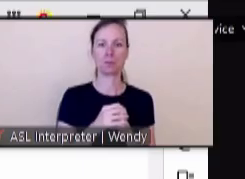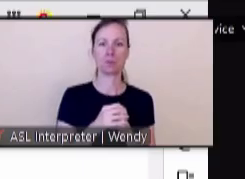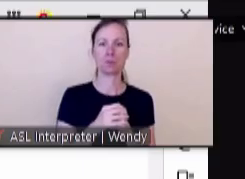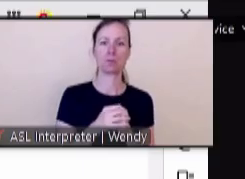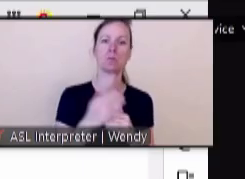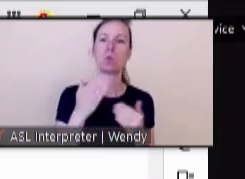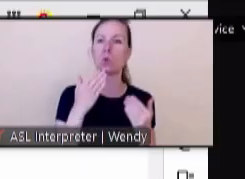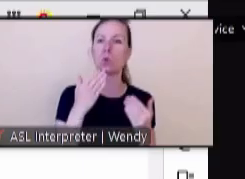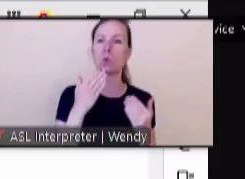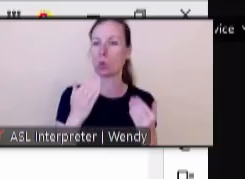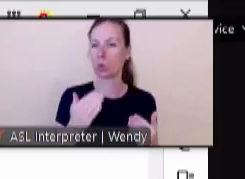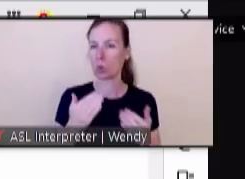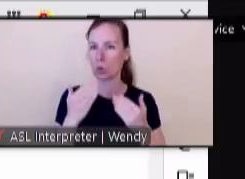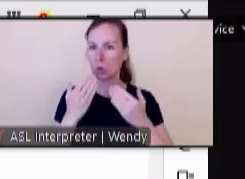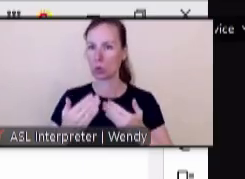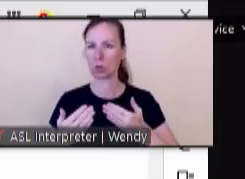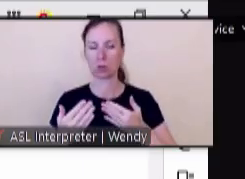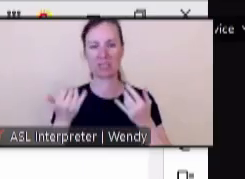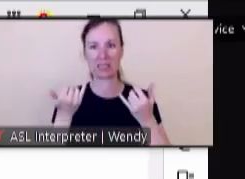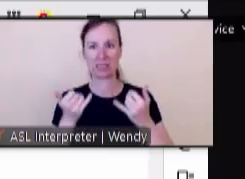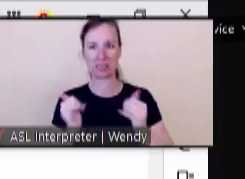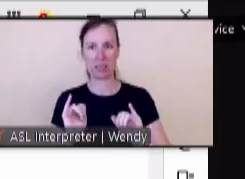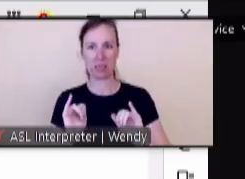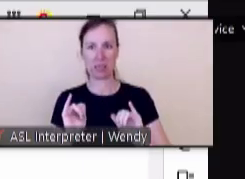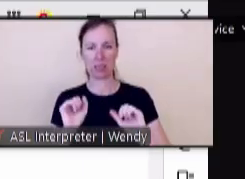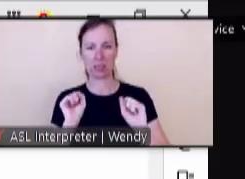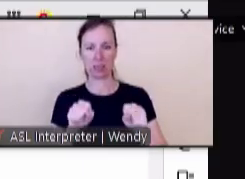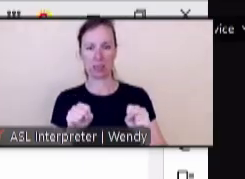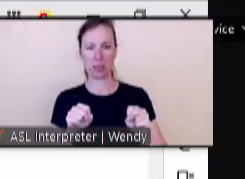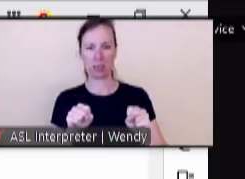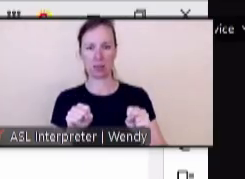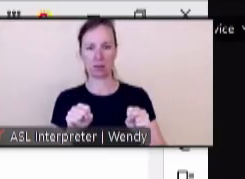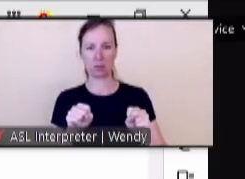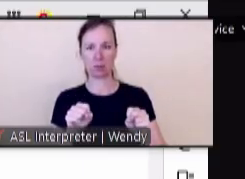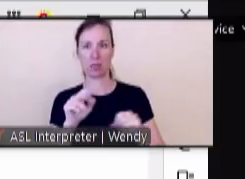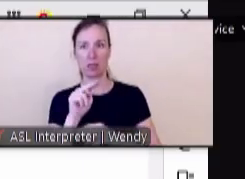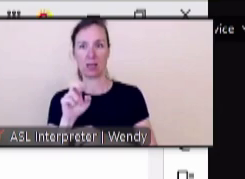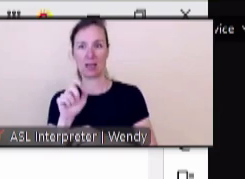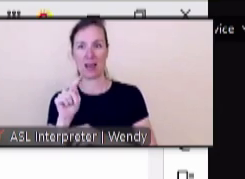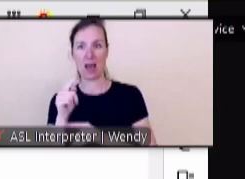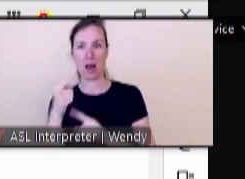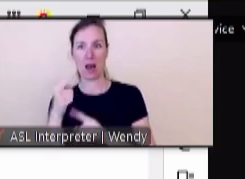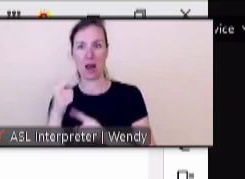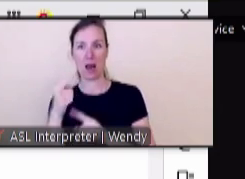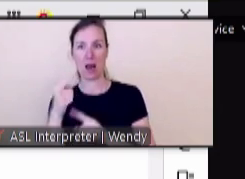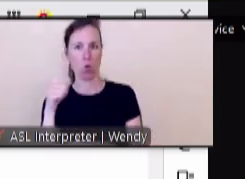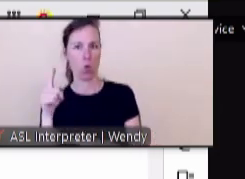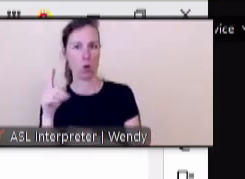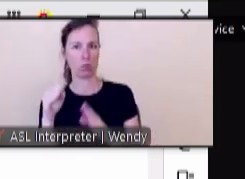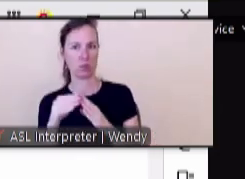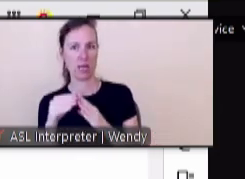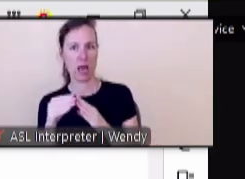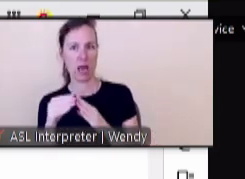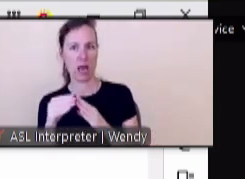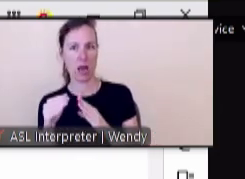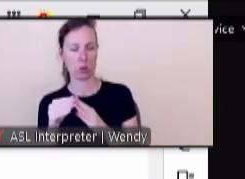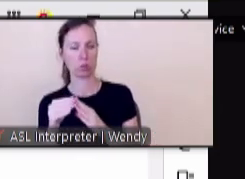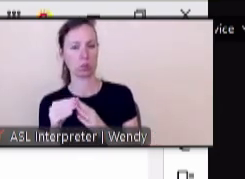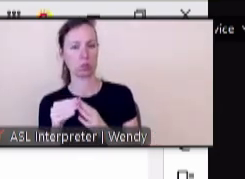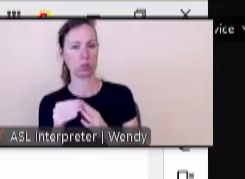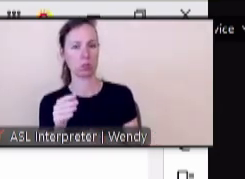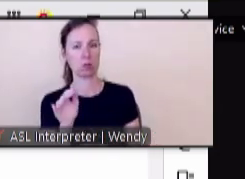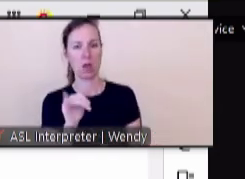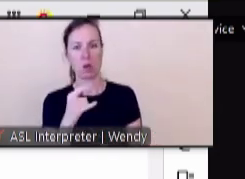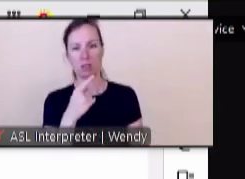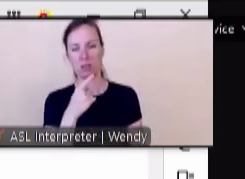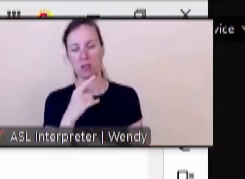good. Good. It's still in the net positive for the town. And as like we've said in previous meetings,